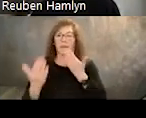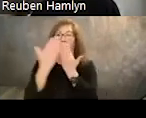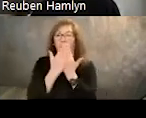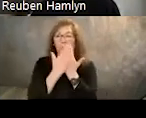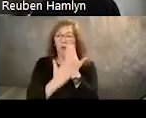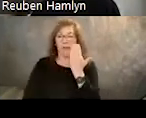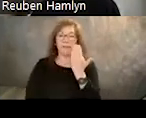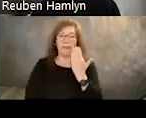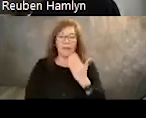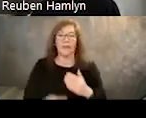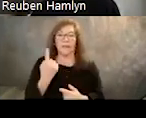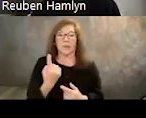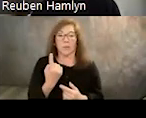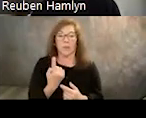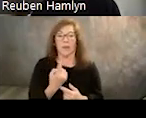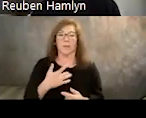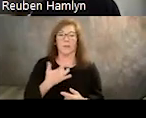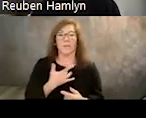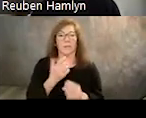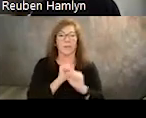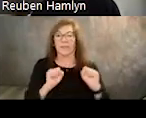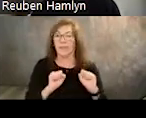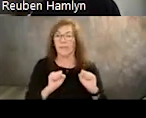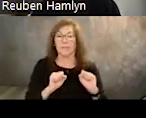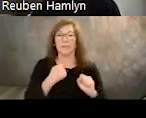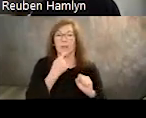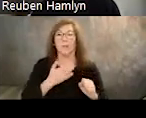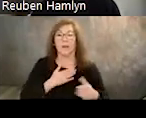This is the only way I would ever feel safe to tell my story.